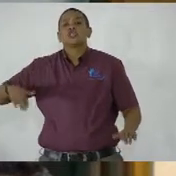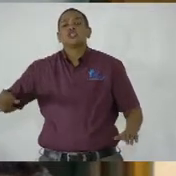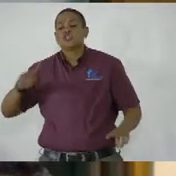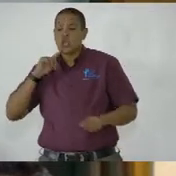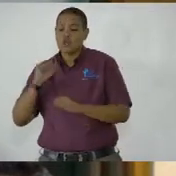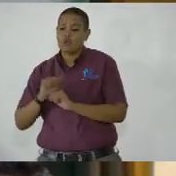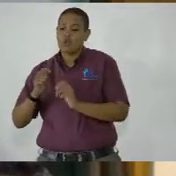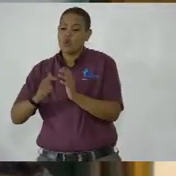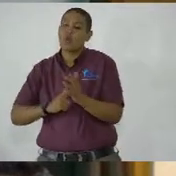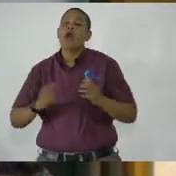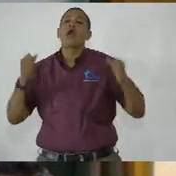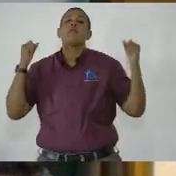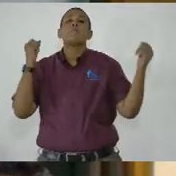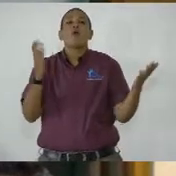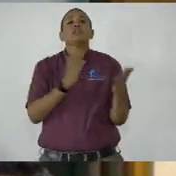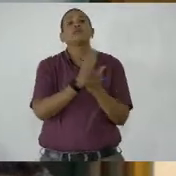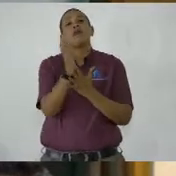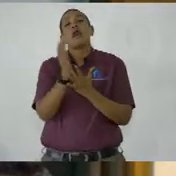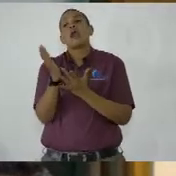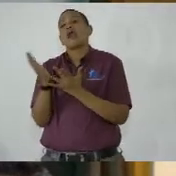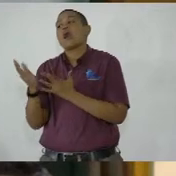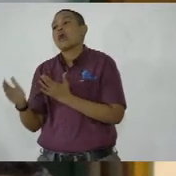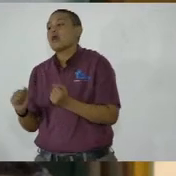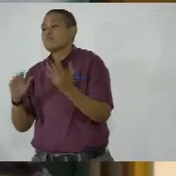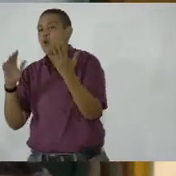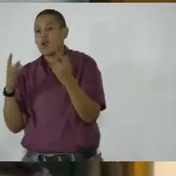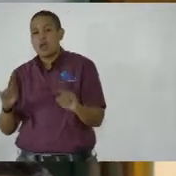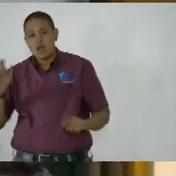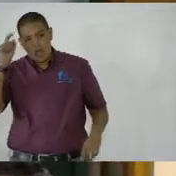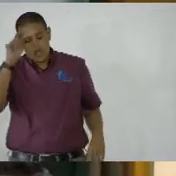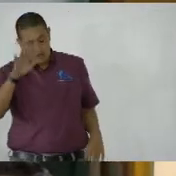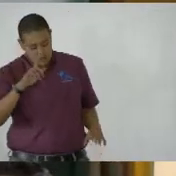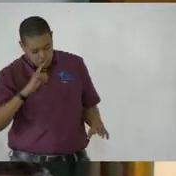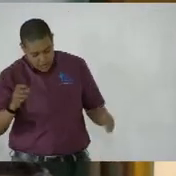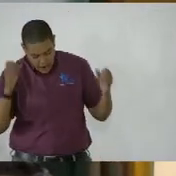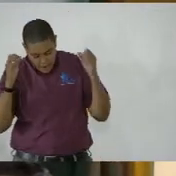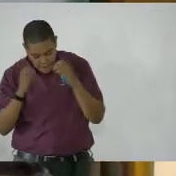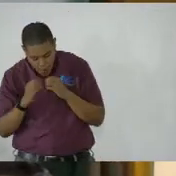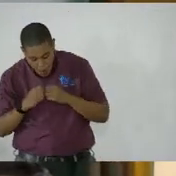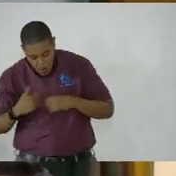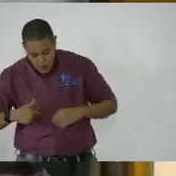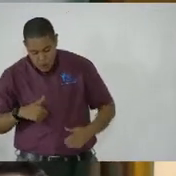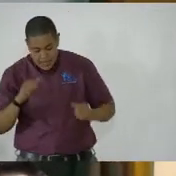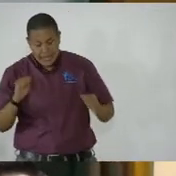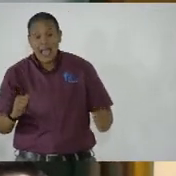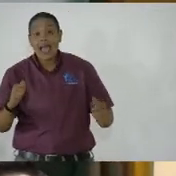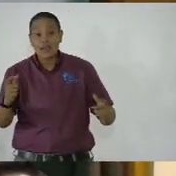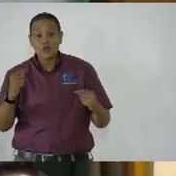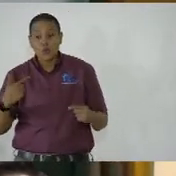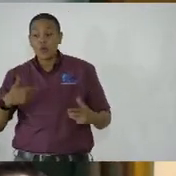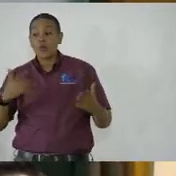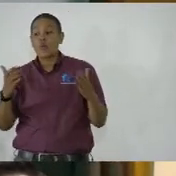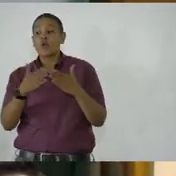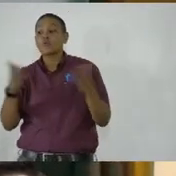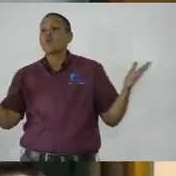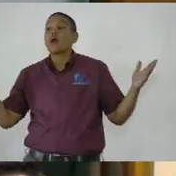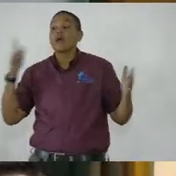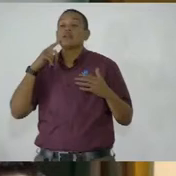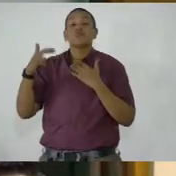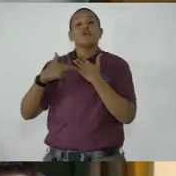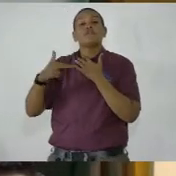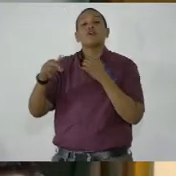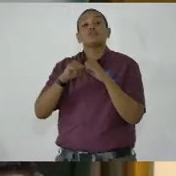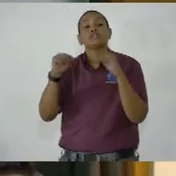requires a multifaceted approach. However, there's much more we can do, and we want to widen the referral